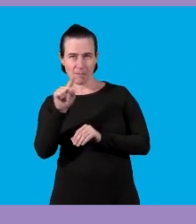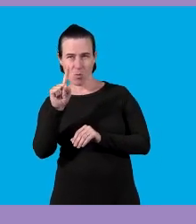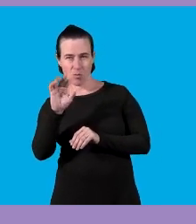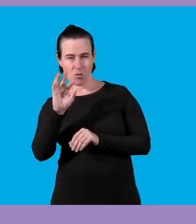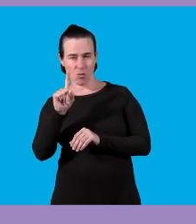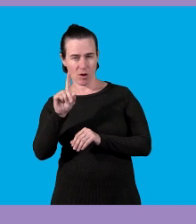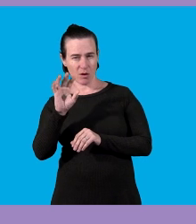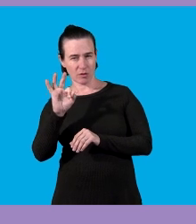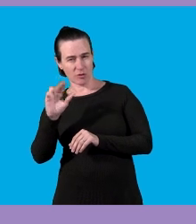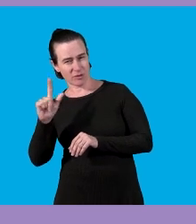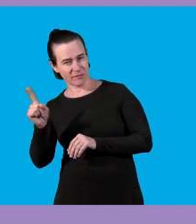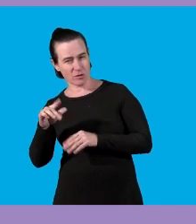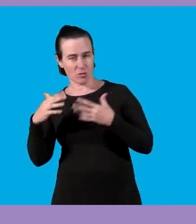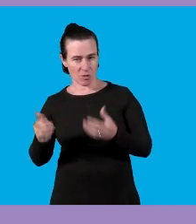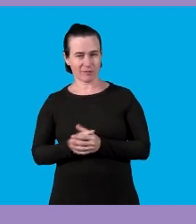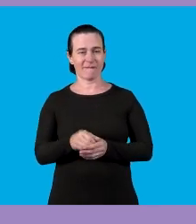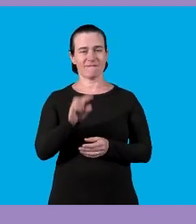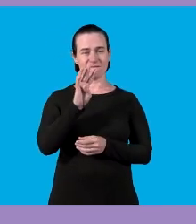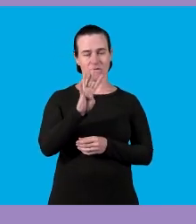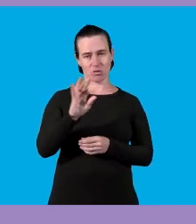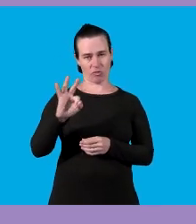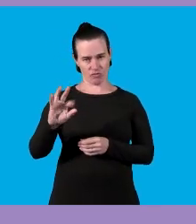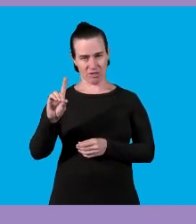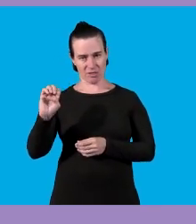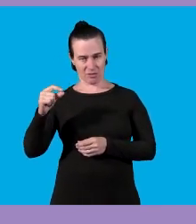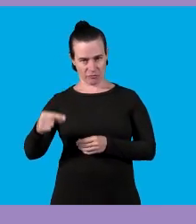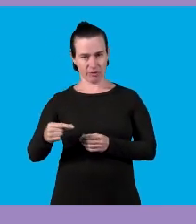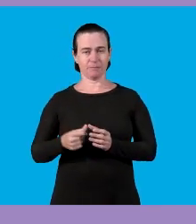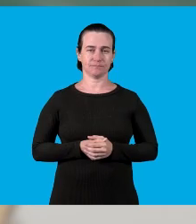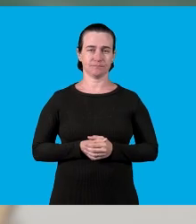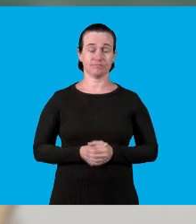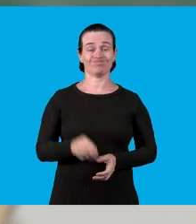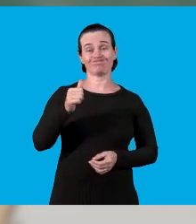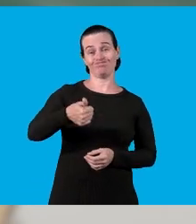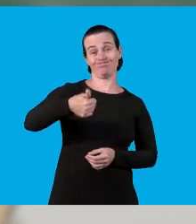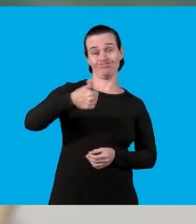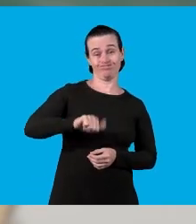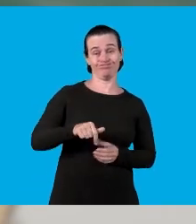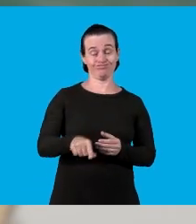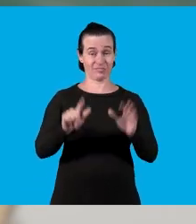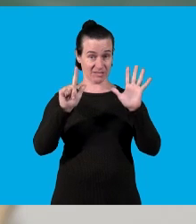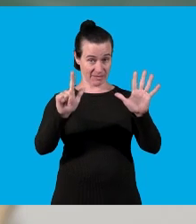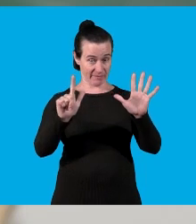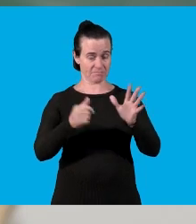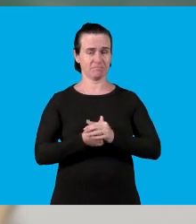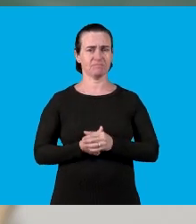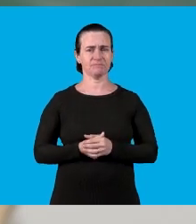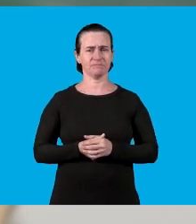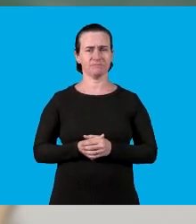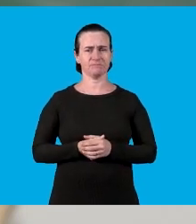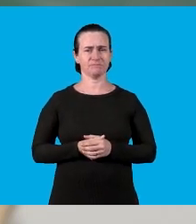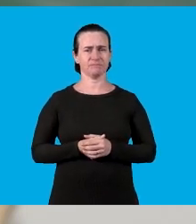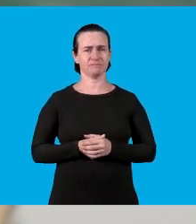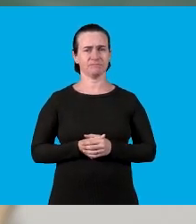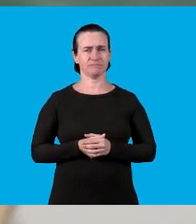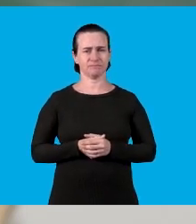minus 137, which gives us 43 degrees. The next question is question 7,